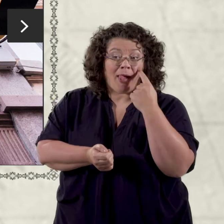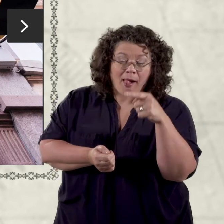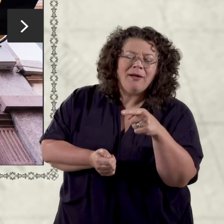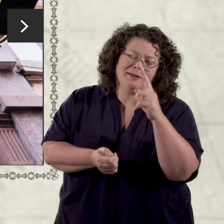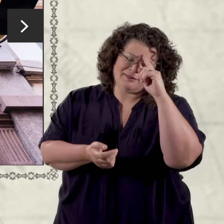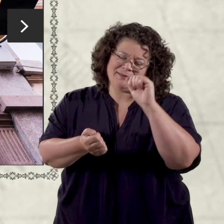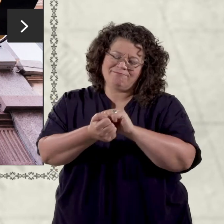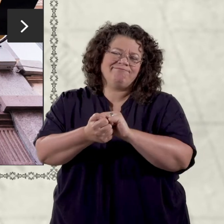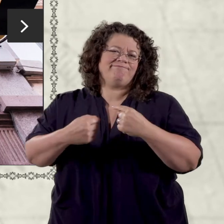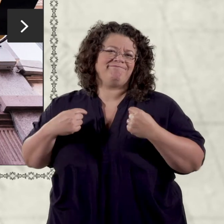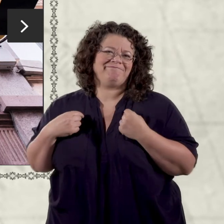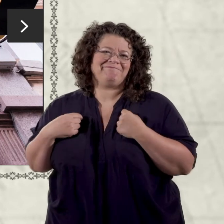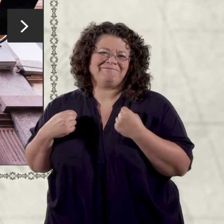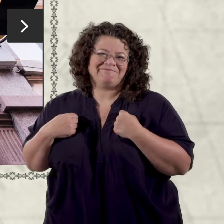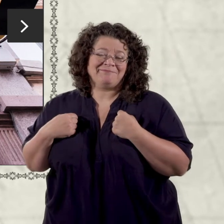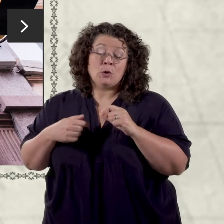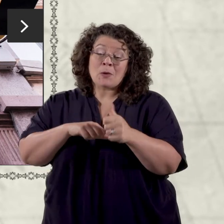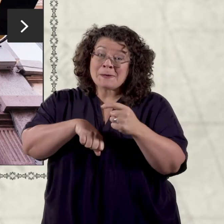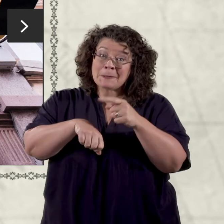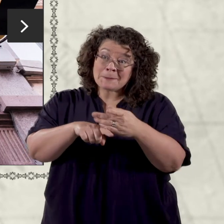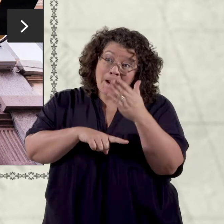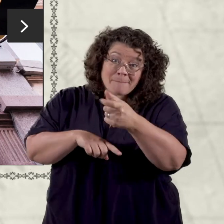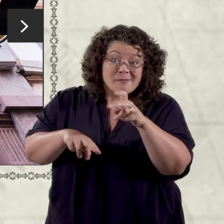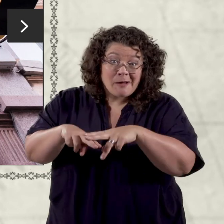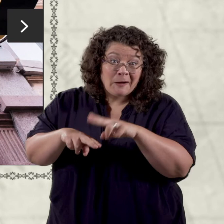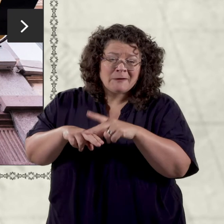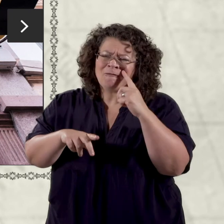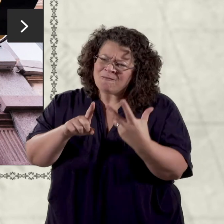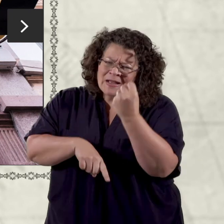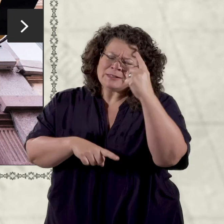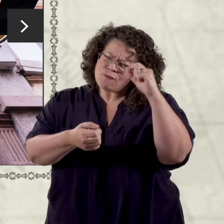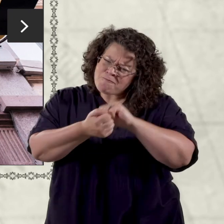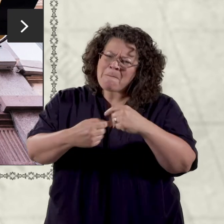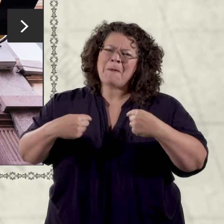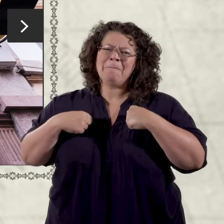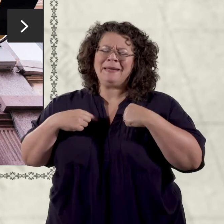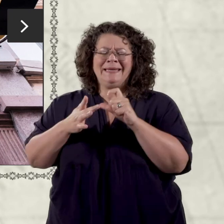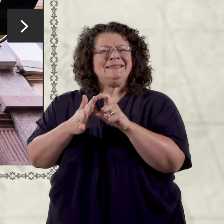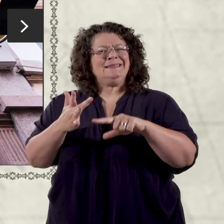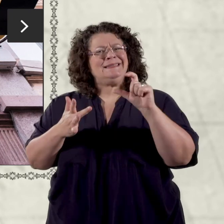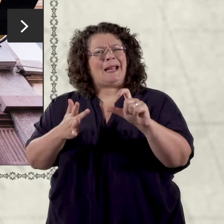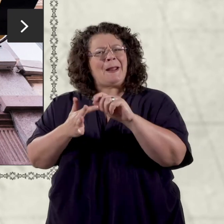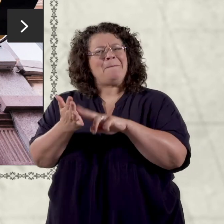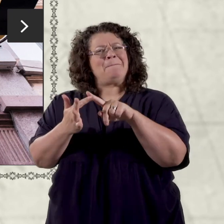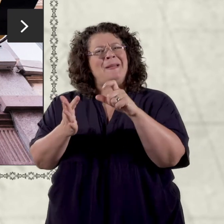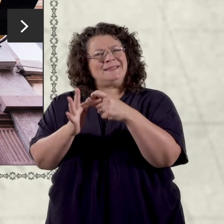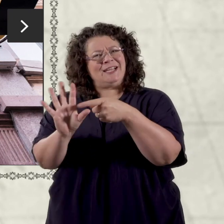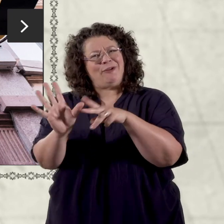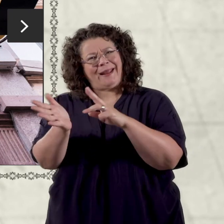me. So next time you're in Cardiff, go and find it. And remember me, Dic Penderyn.